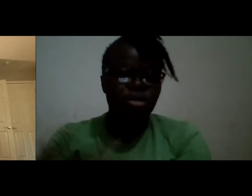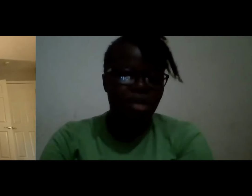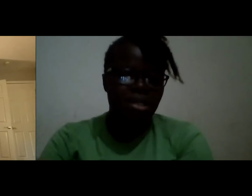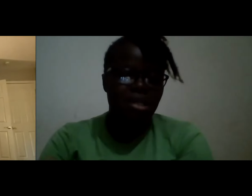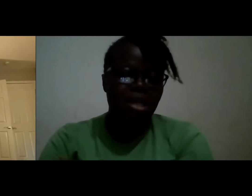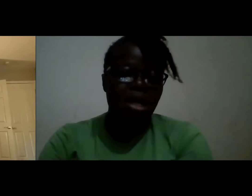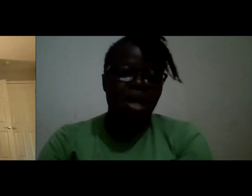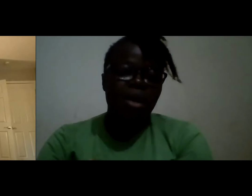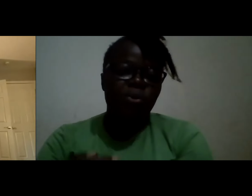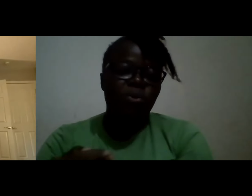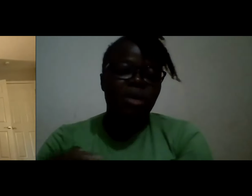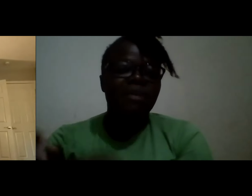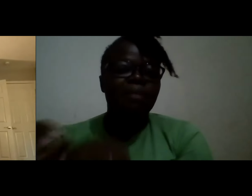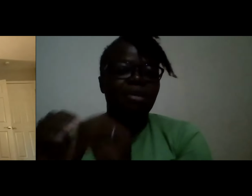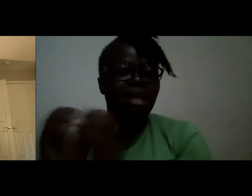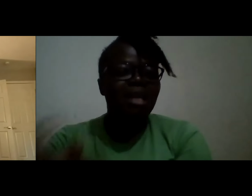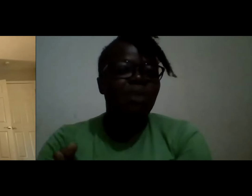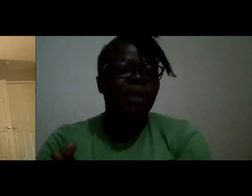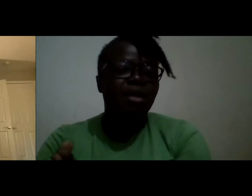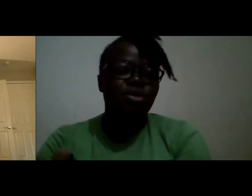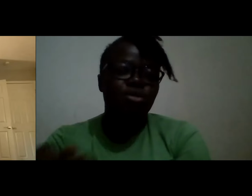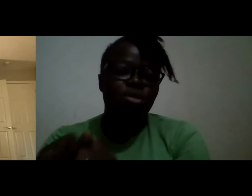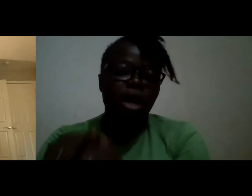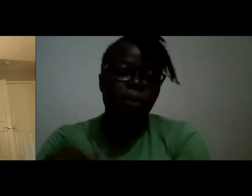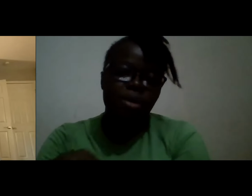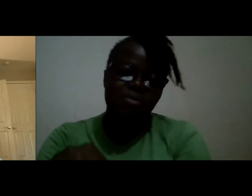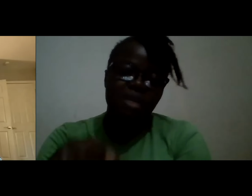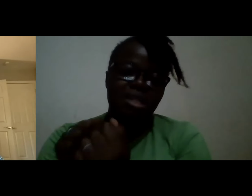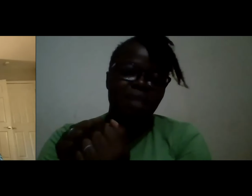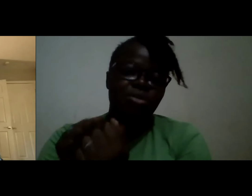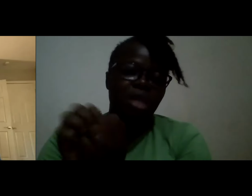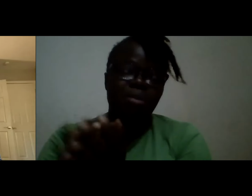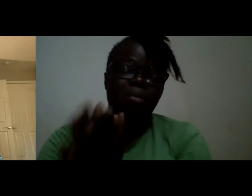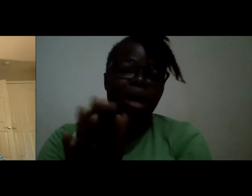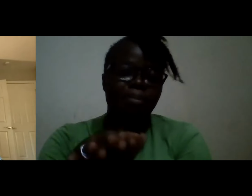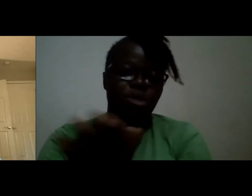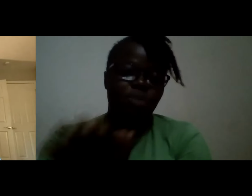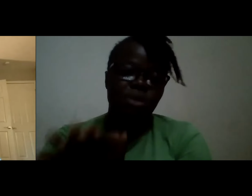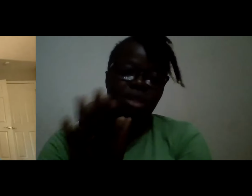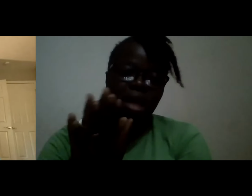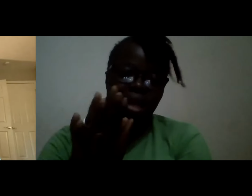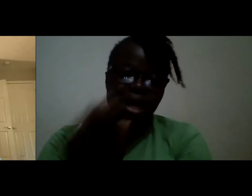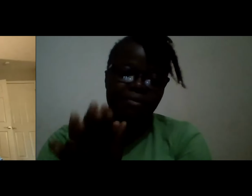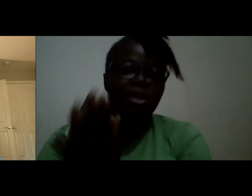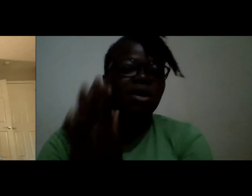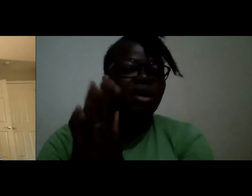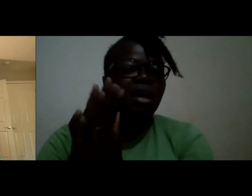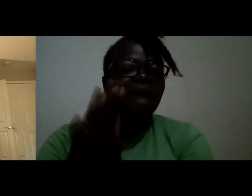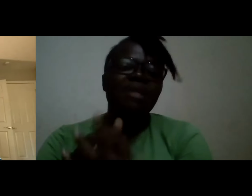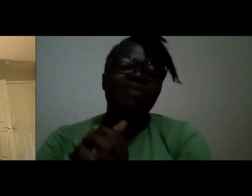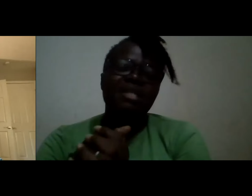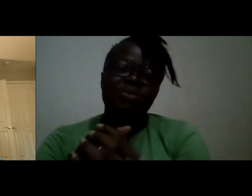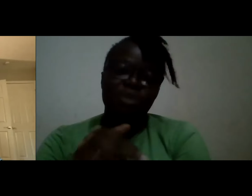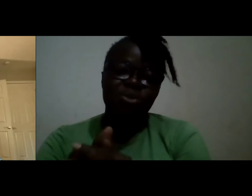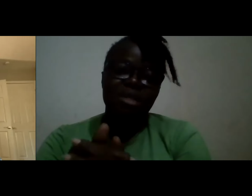our students? Whatever thing that we can do to help motivate them, to keep them up to speed with life, I